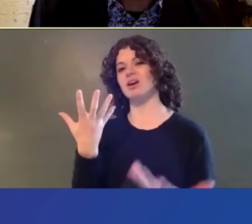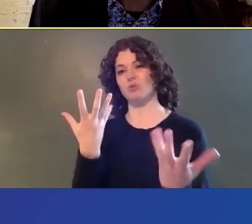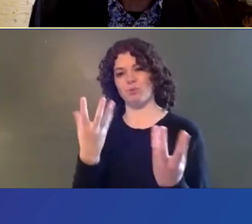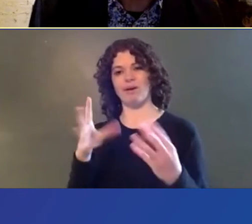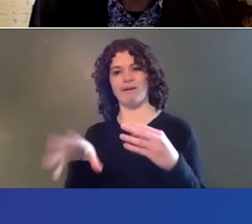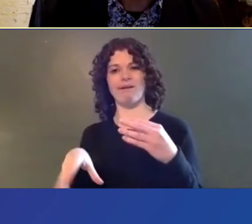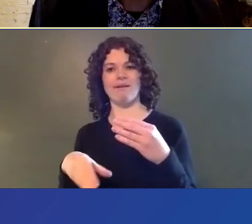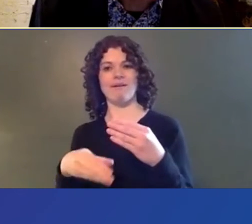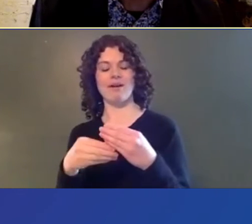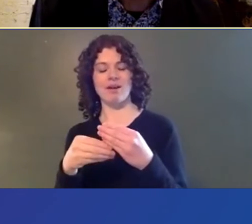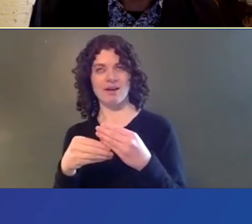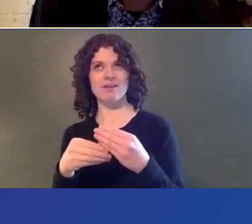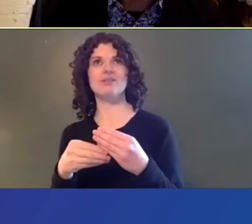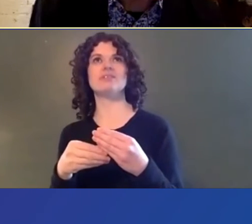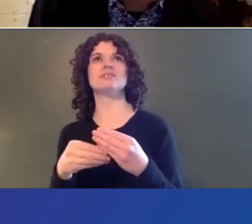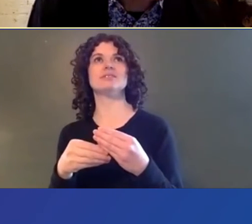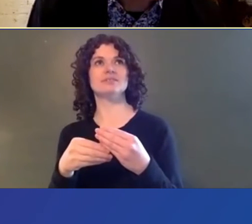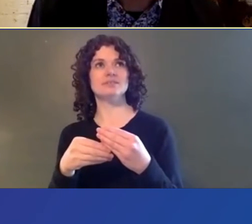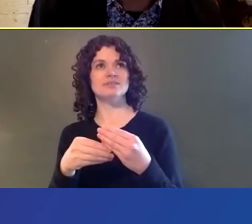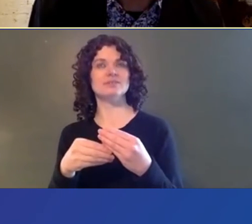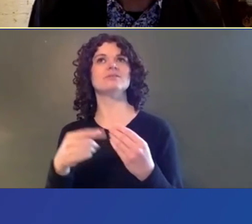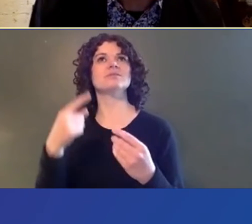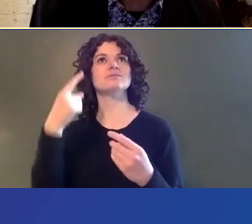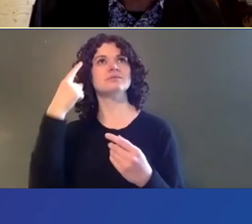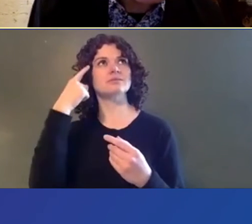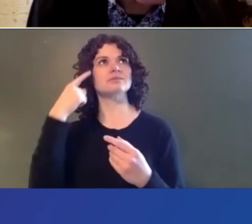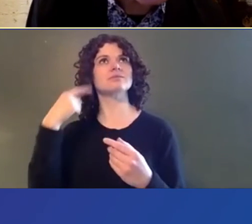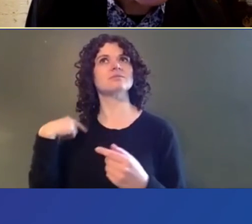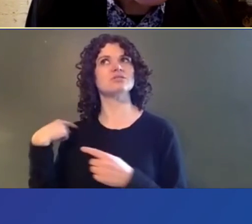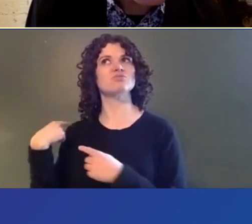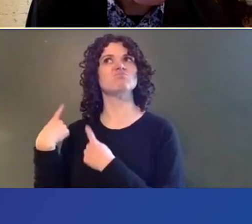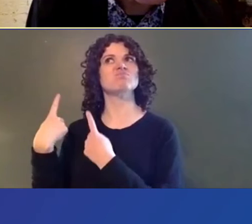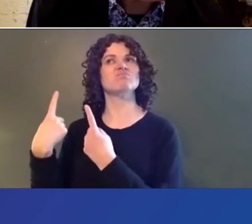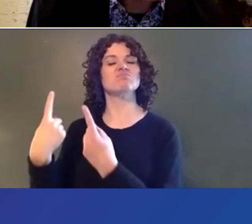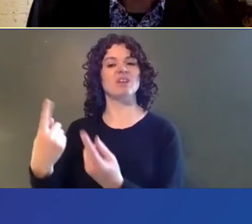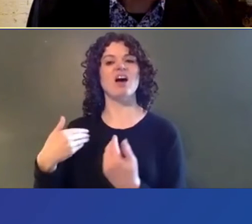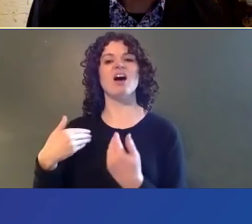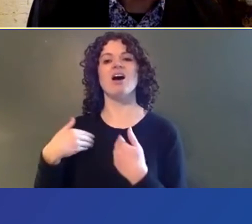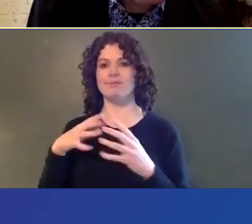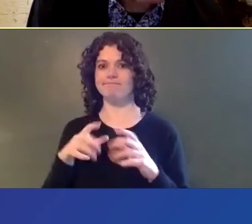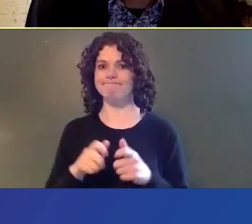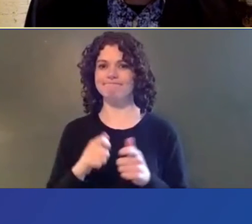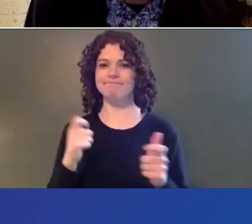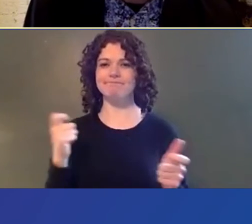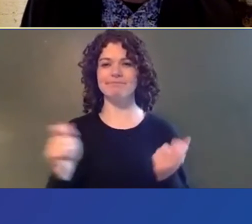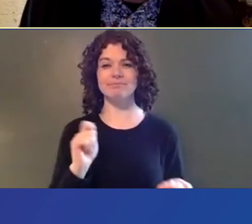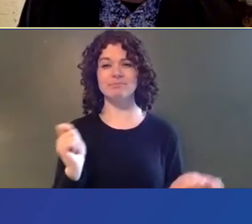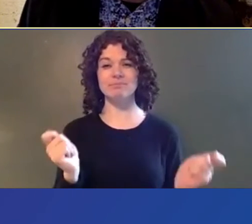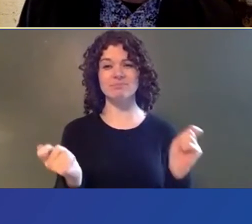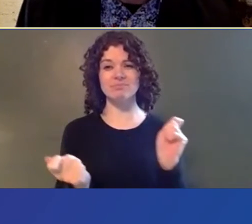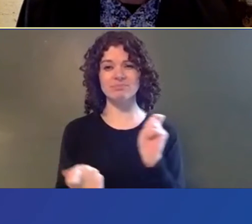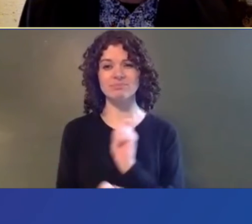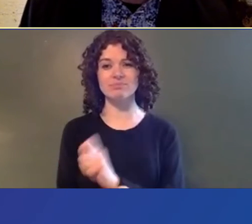change or transformation, especially in theater and in some